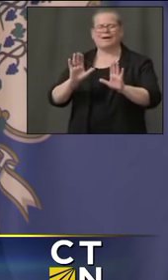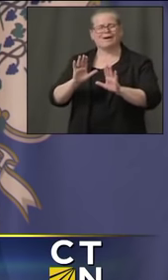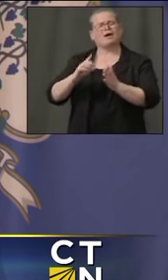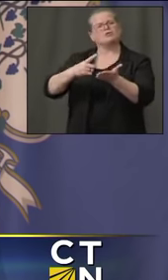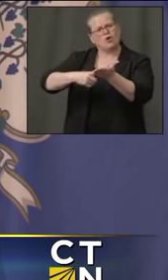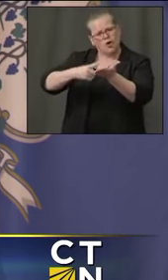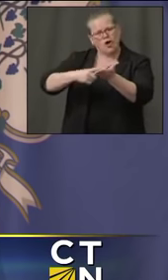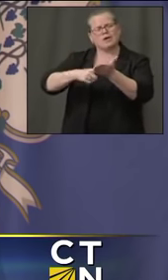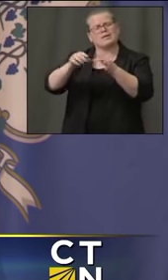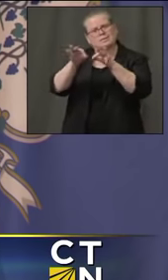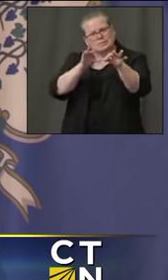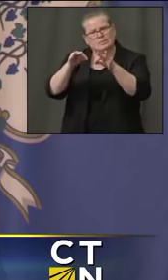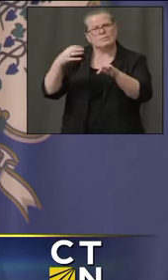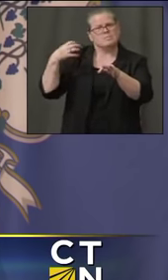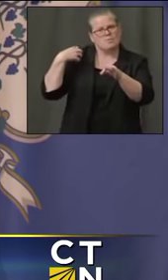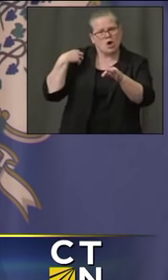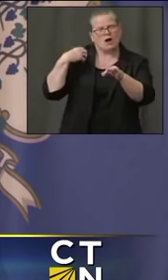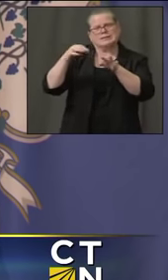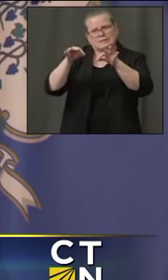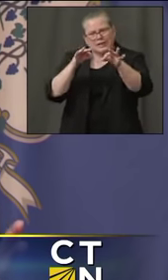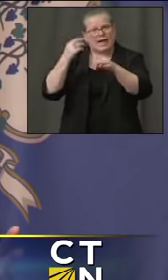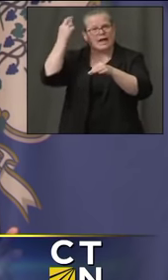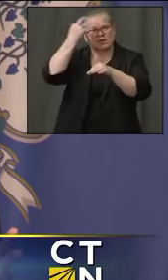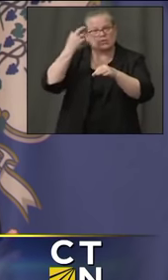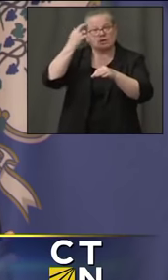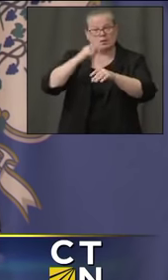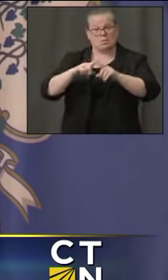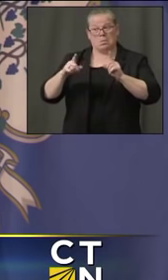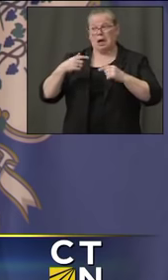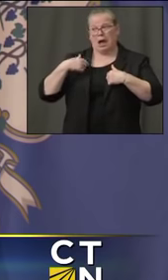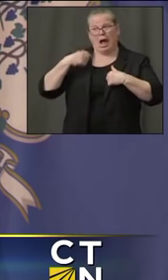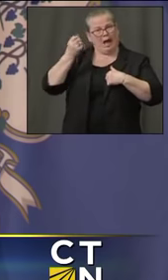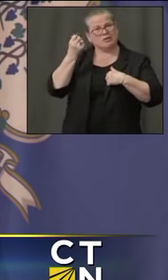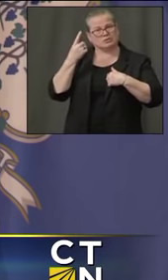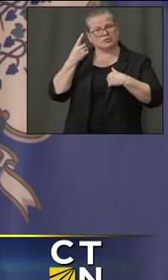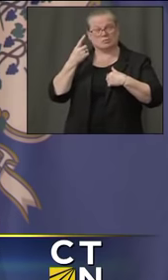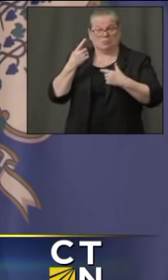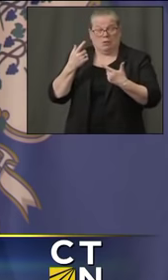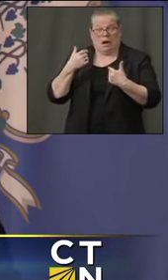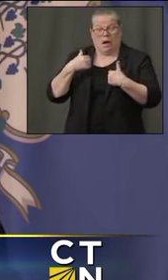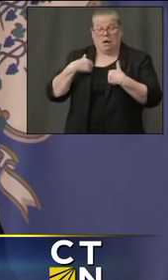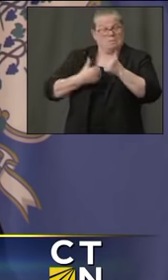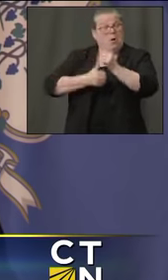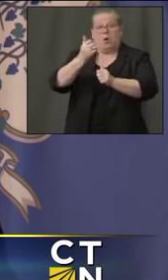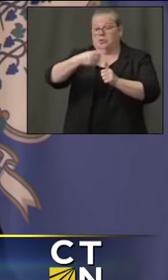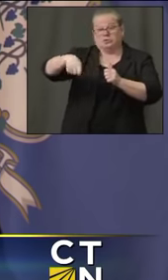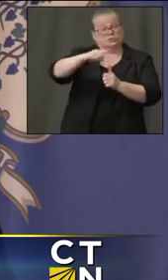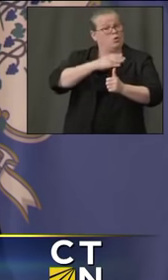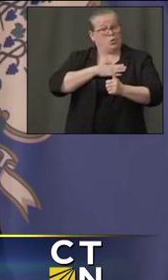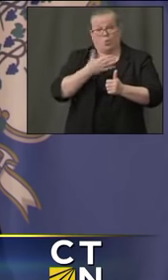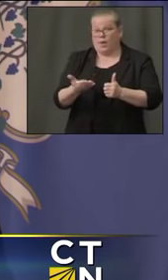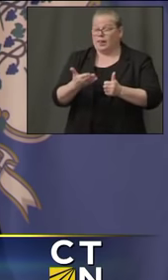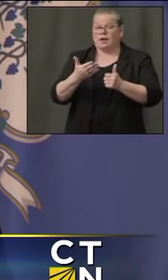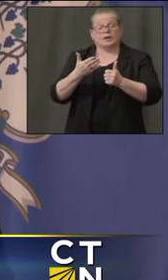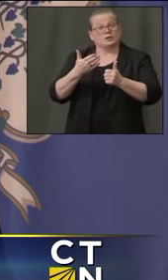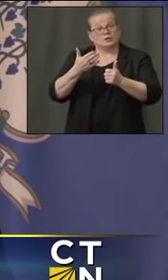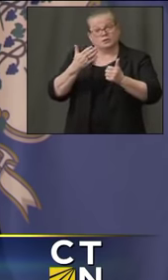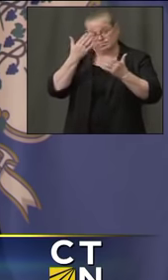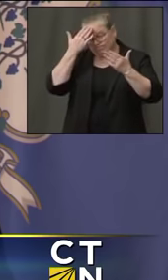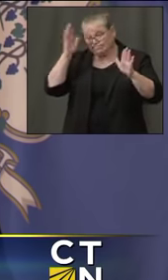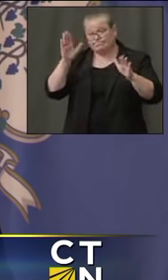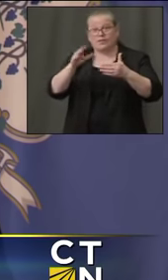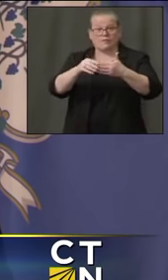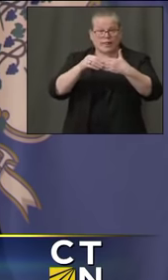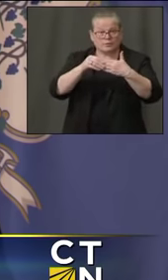and make sure that they understand. But my understanding is, in most of these cases, they're working that out because they have more seats than they